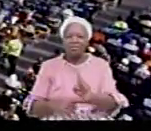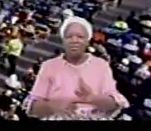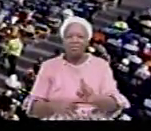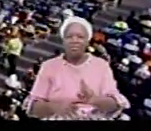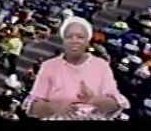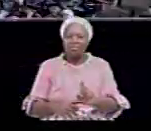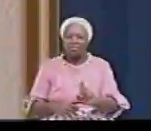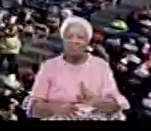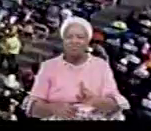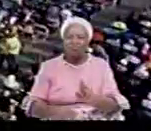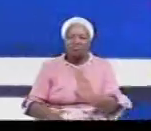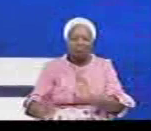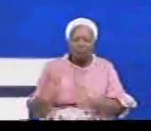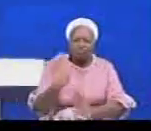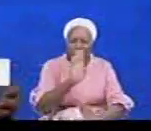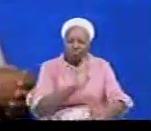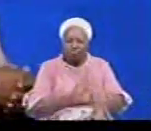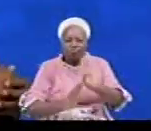Turbulence in the heart,